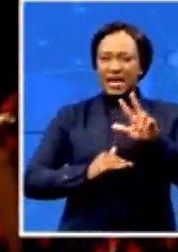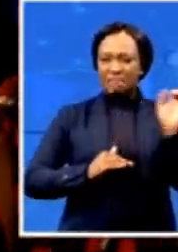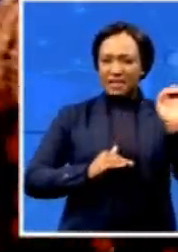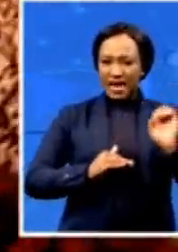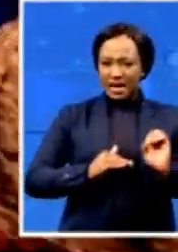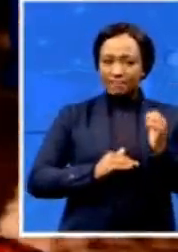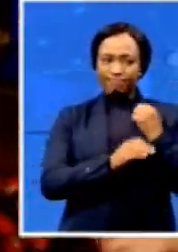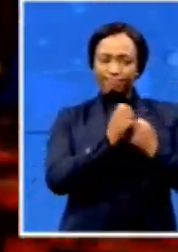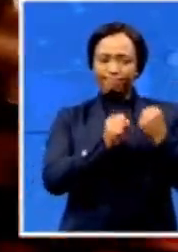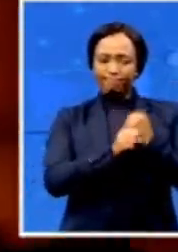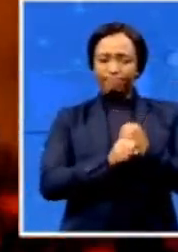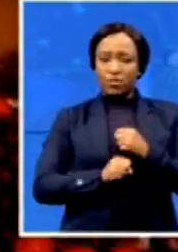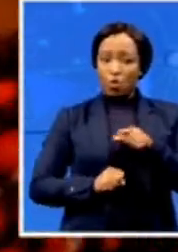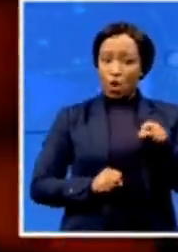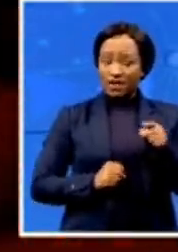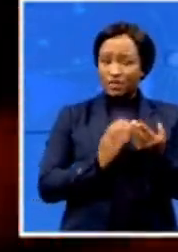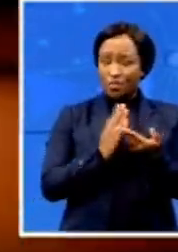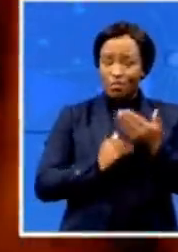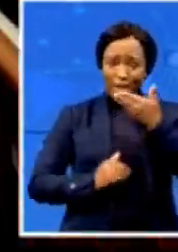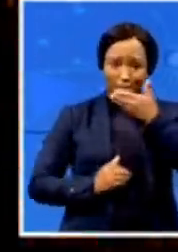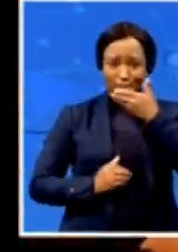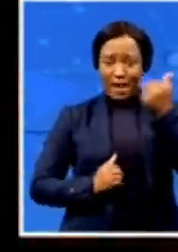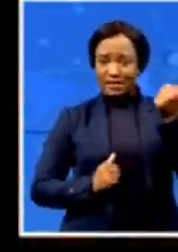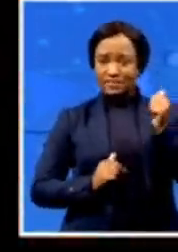performing schools in the